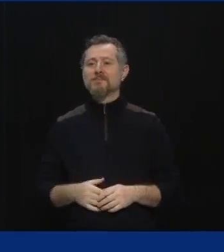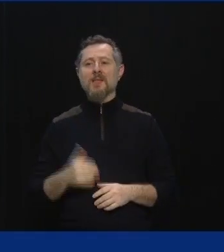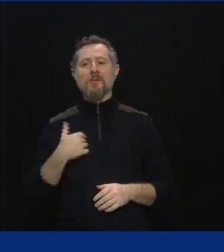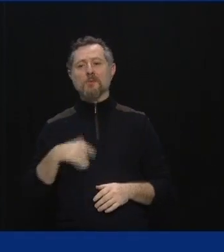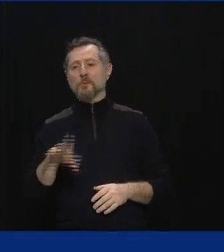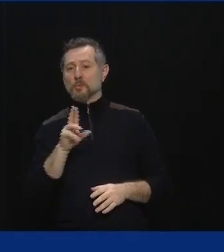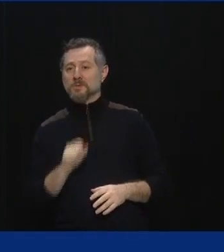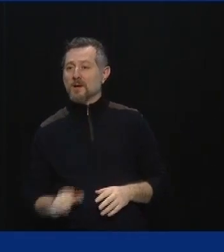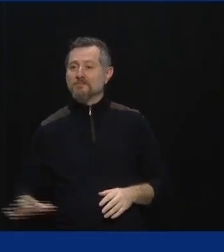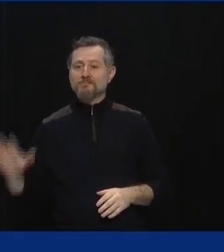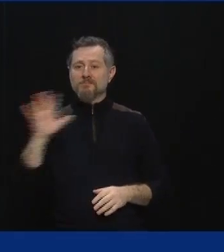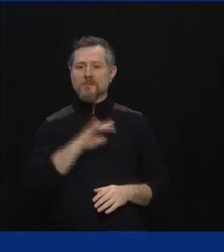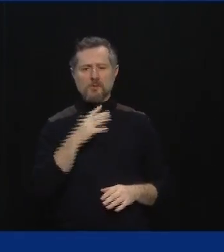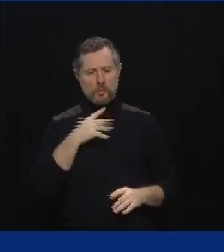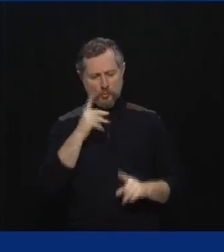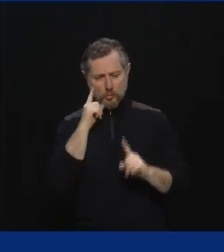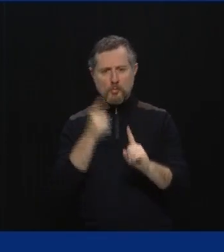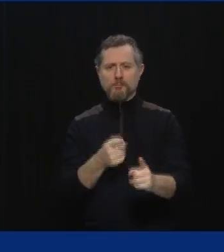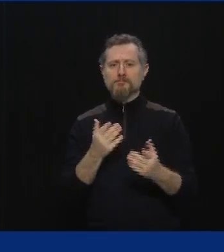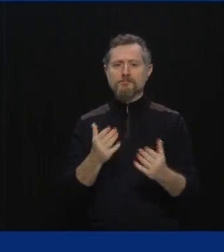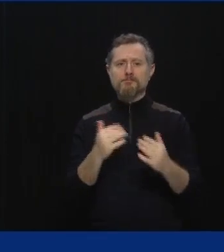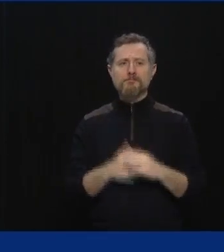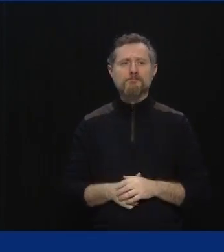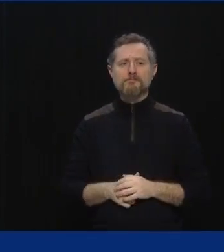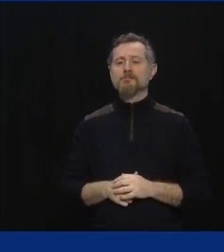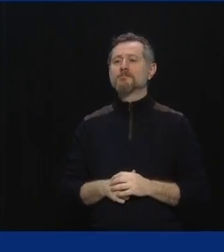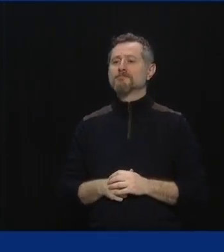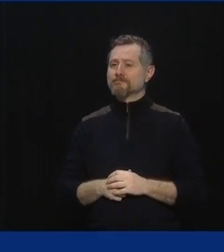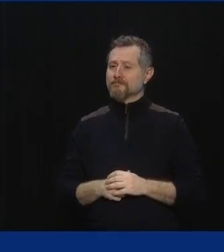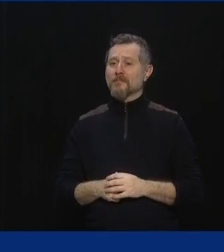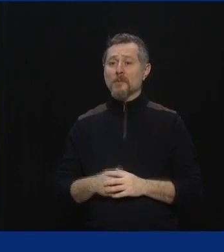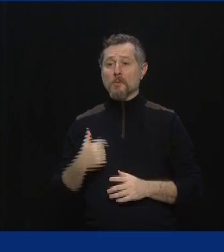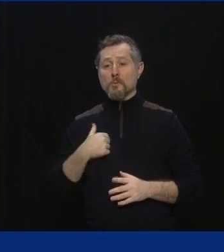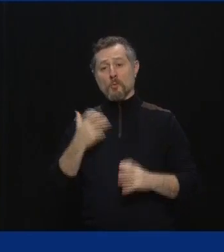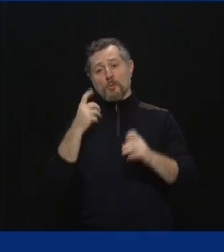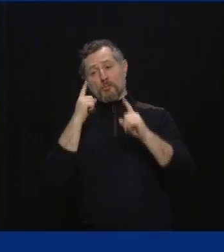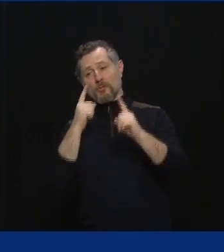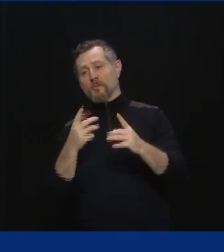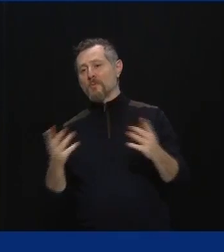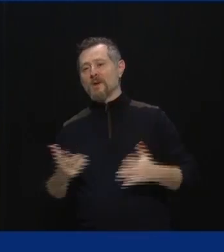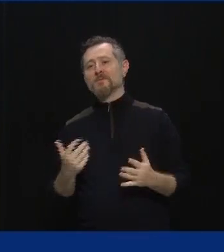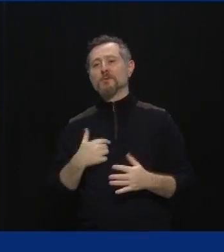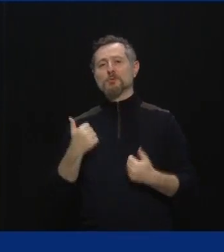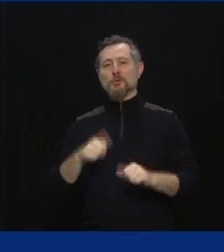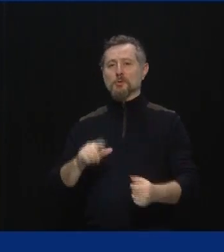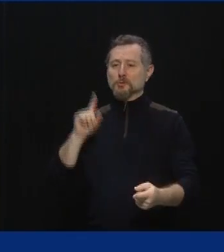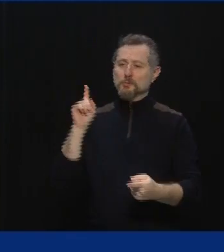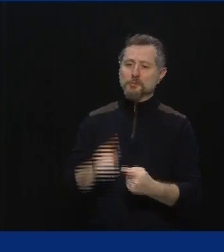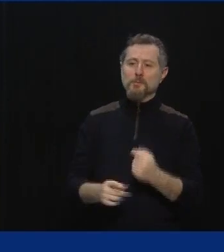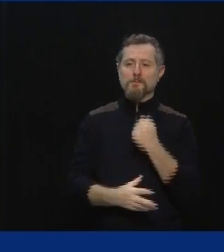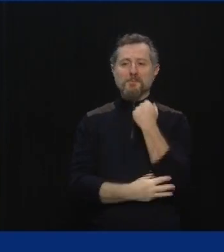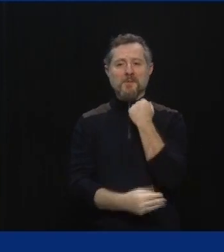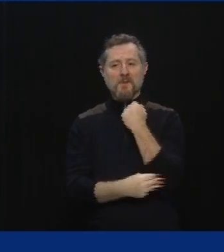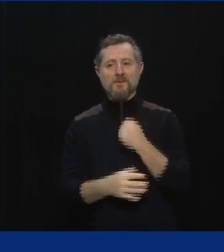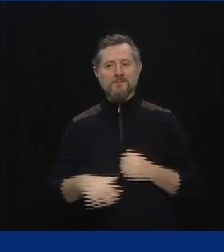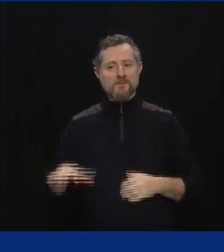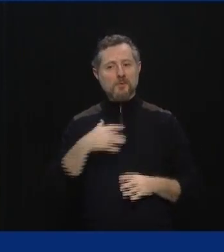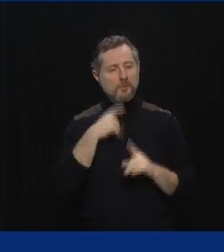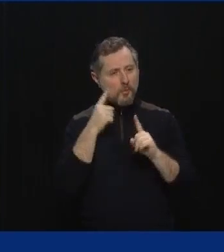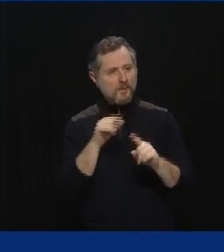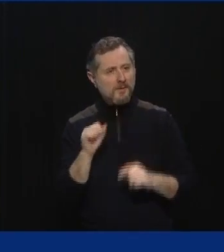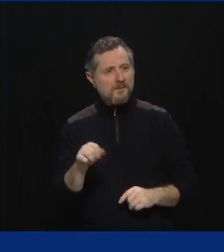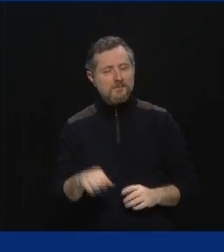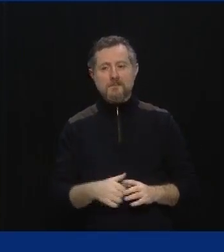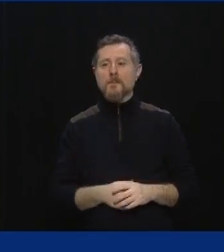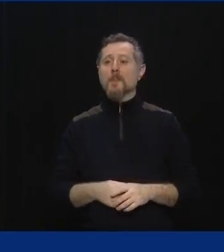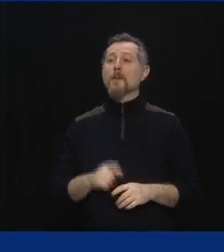really all about. Because we can talk about reducing the wealth gap, but we